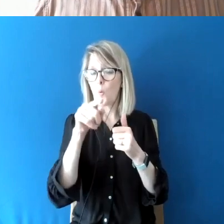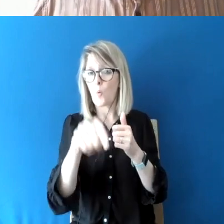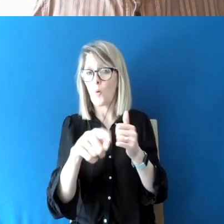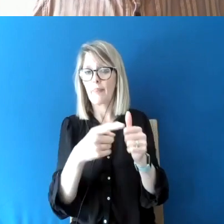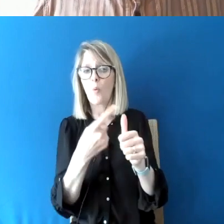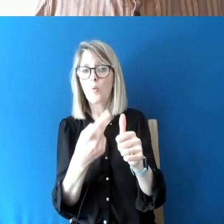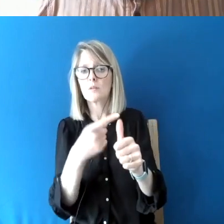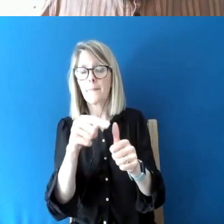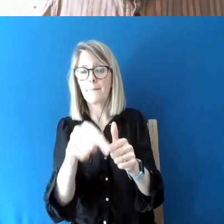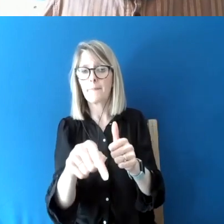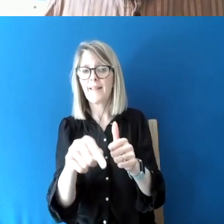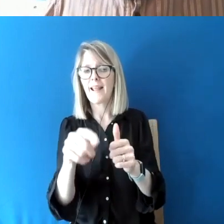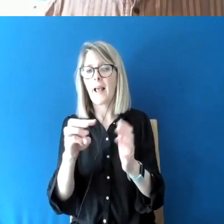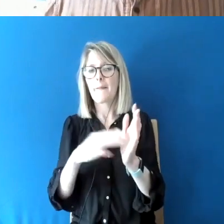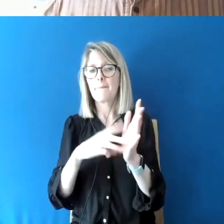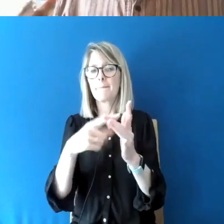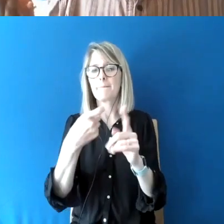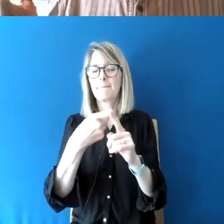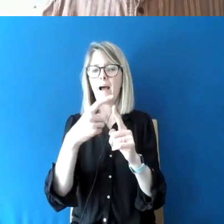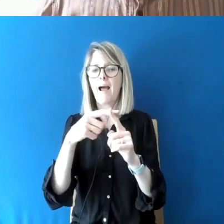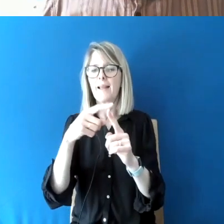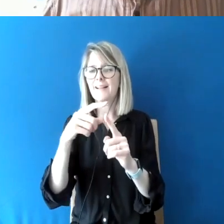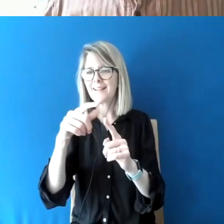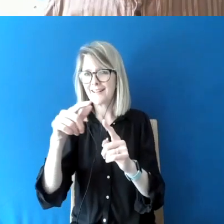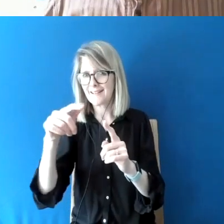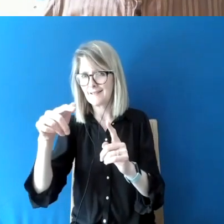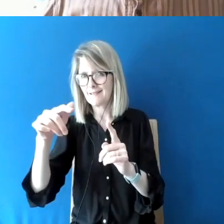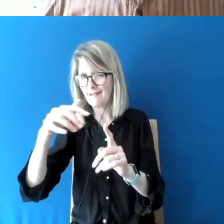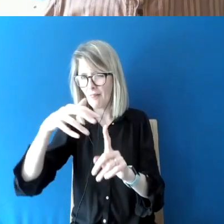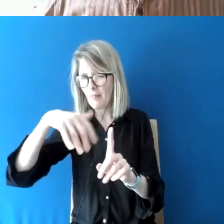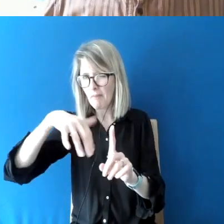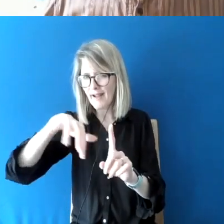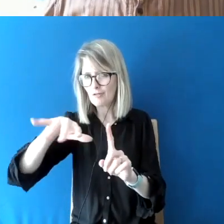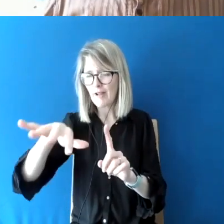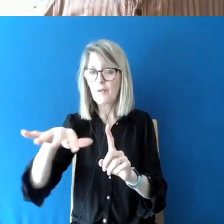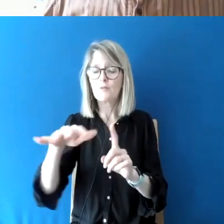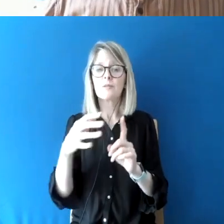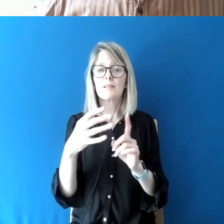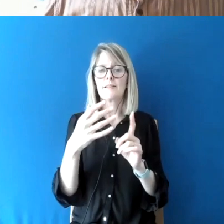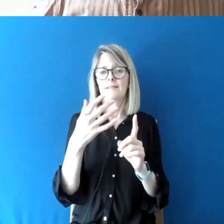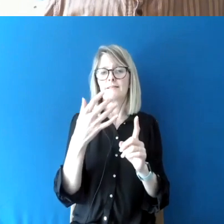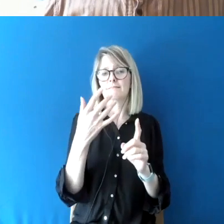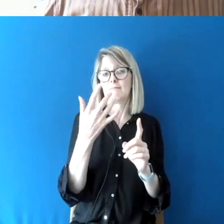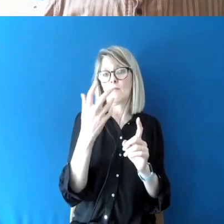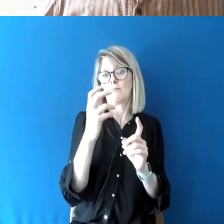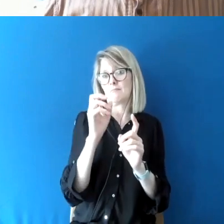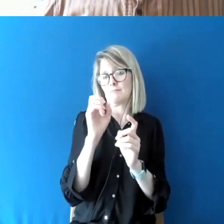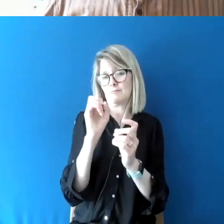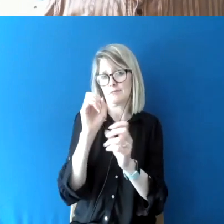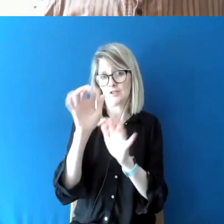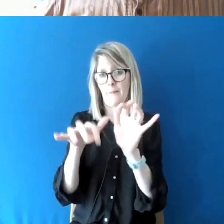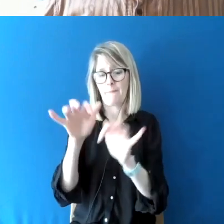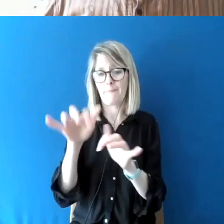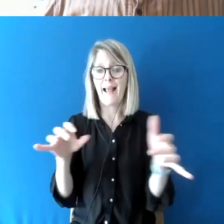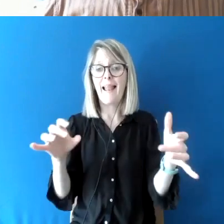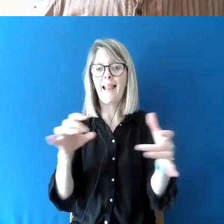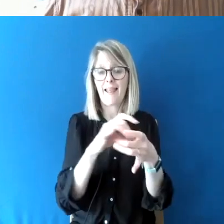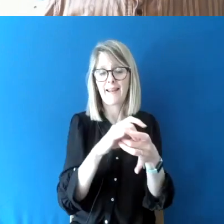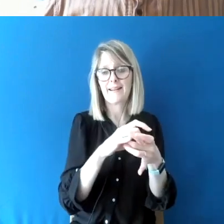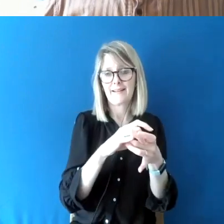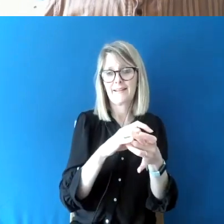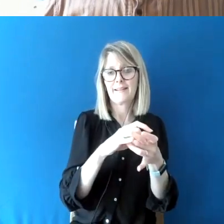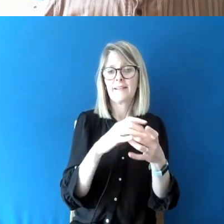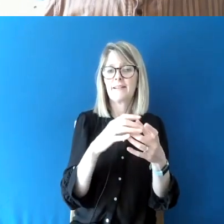background managing all of this, is going to put in the chat, although he's done it, he's put in the chat a link where you can find, you'll be able to find, I think, the recordings